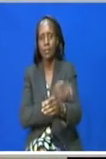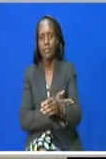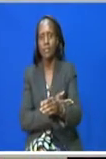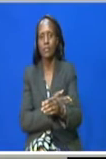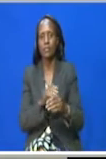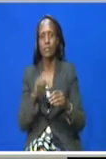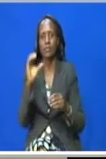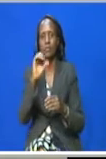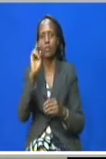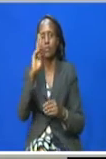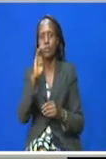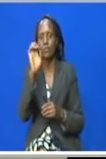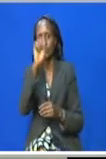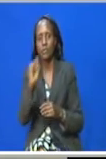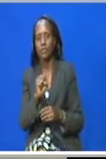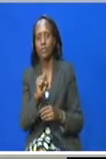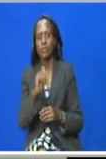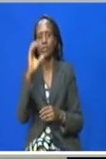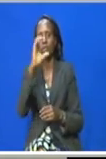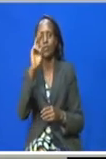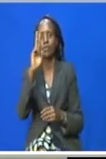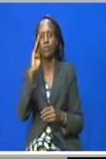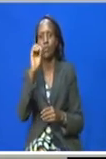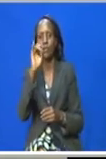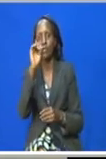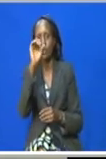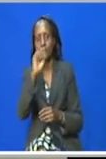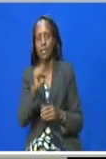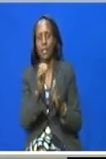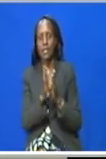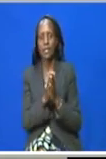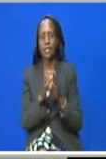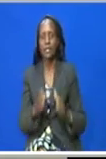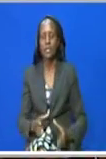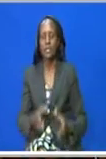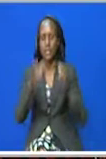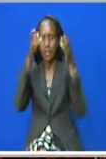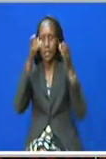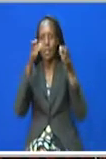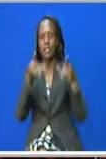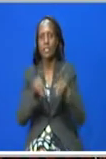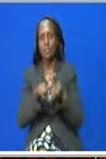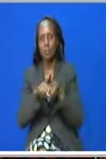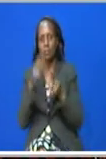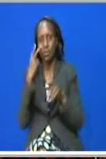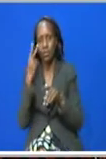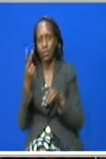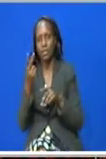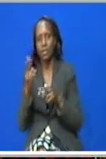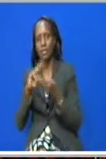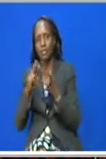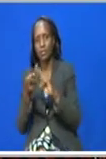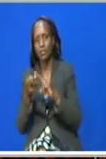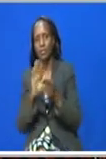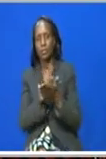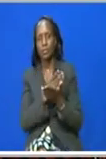cubes, cuboids, and cylinders. We are also going to look at the relationship